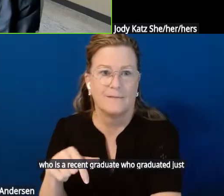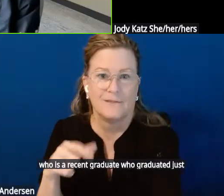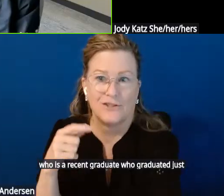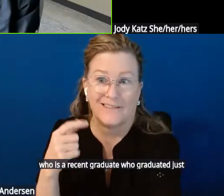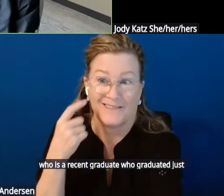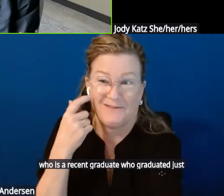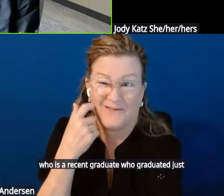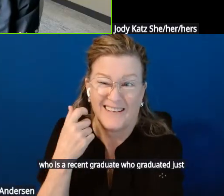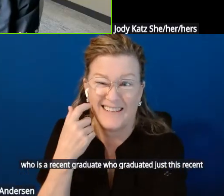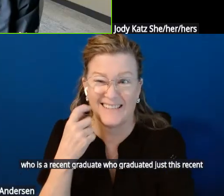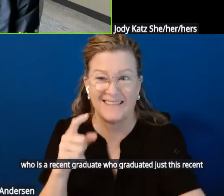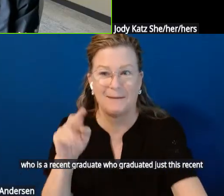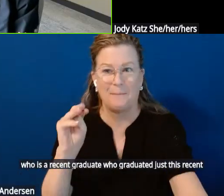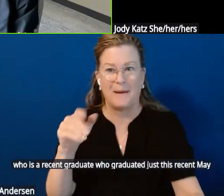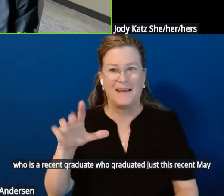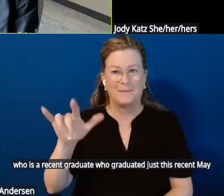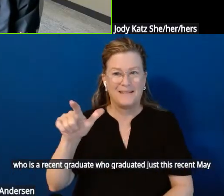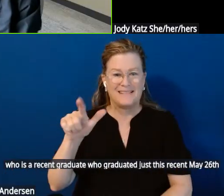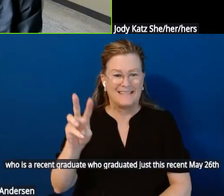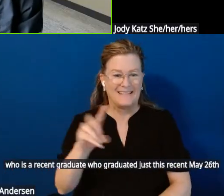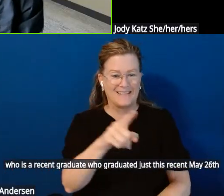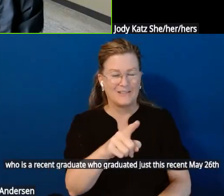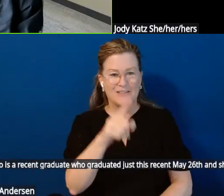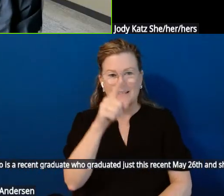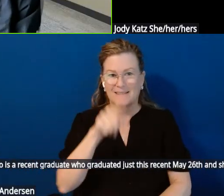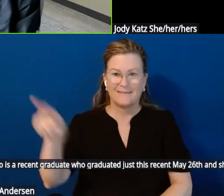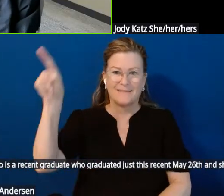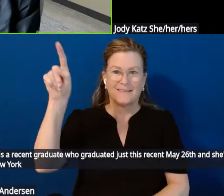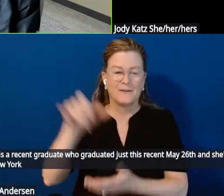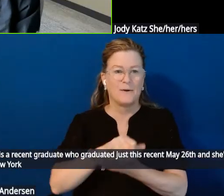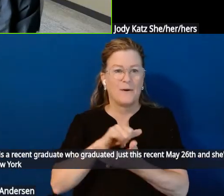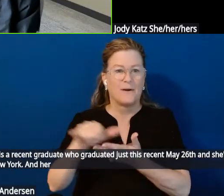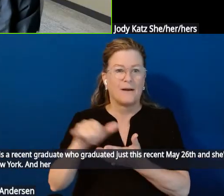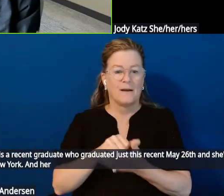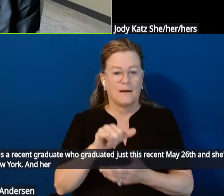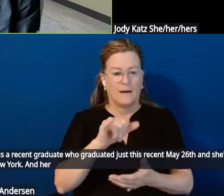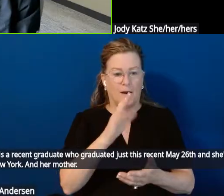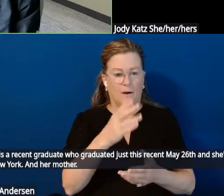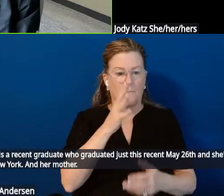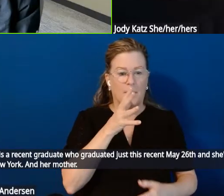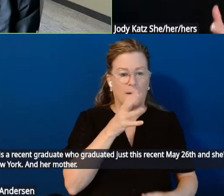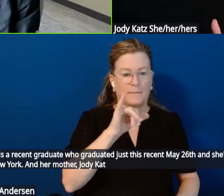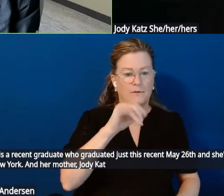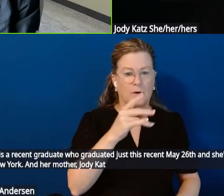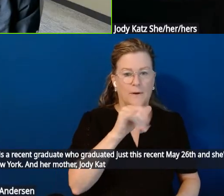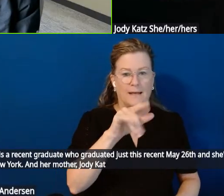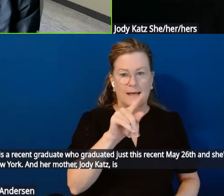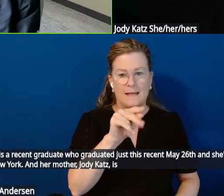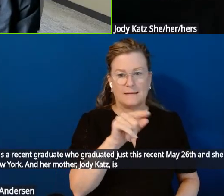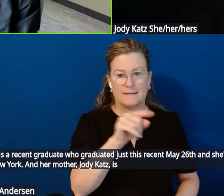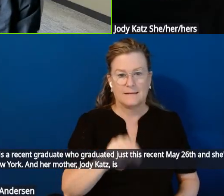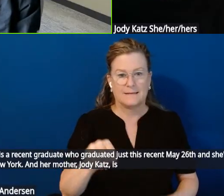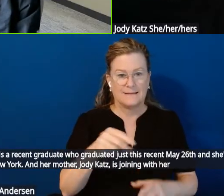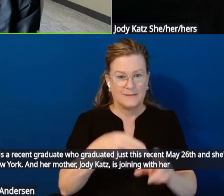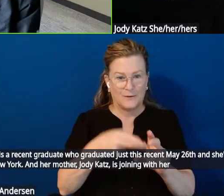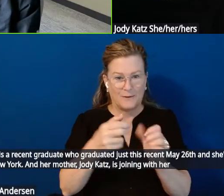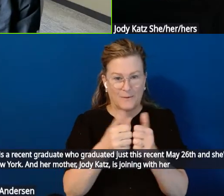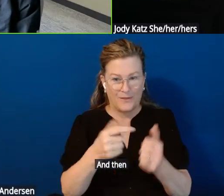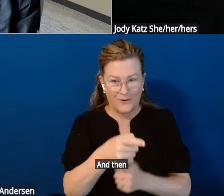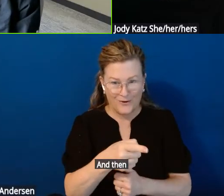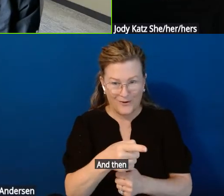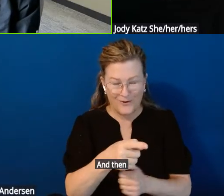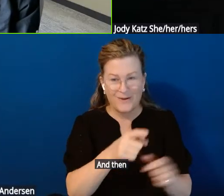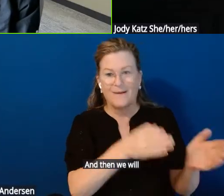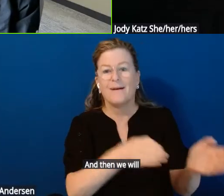this recent May 26th, and she's off in New York. And her mother, Jody Katz, is joining with her. And then we will